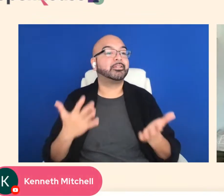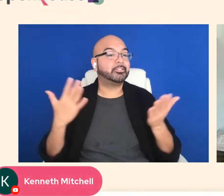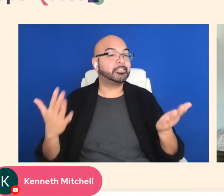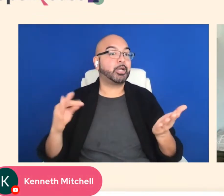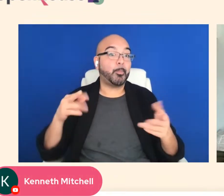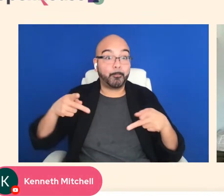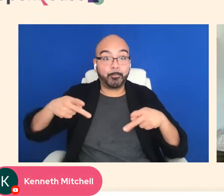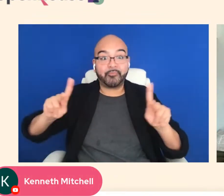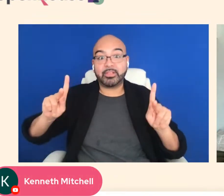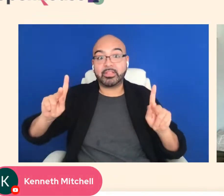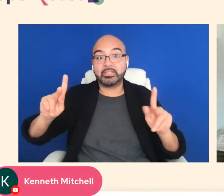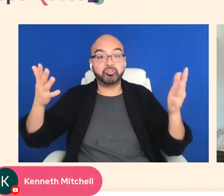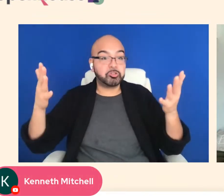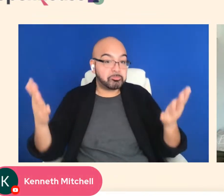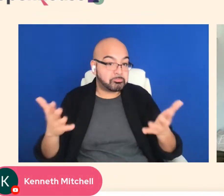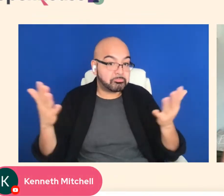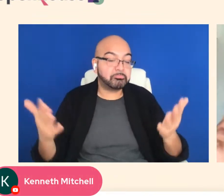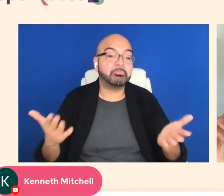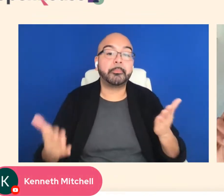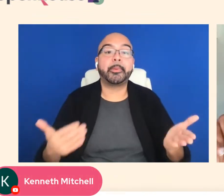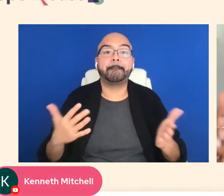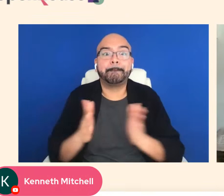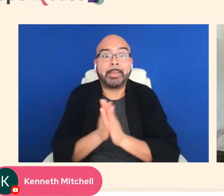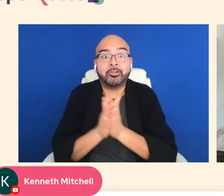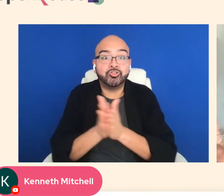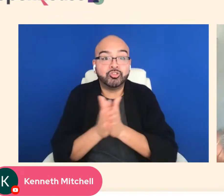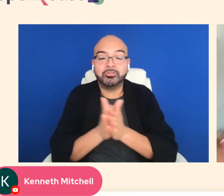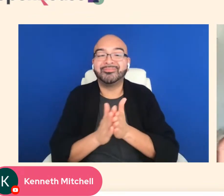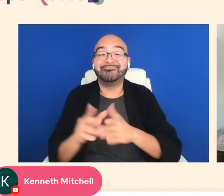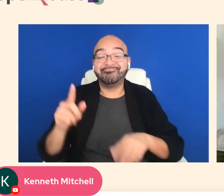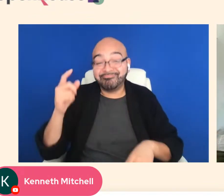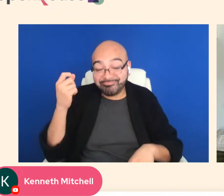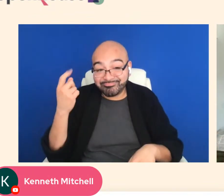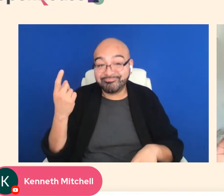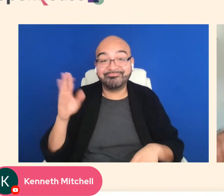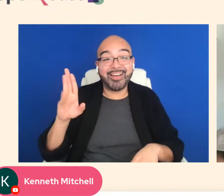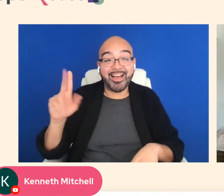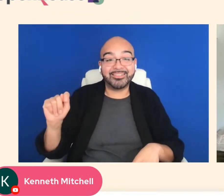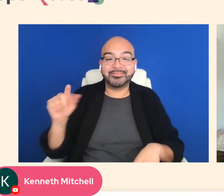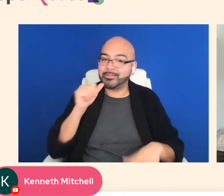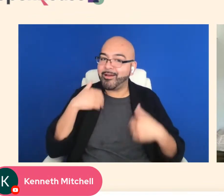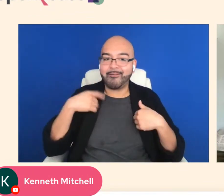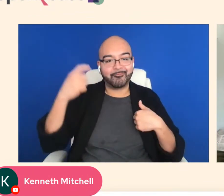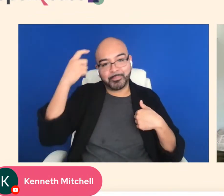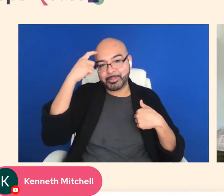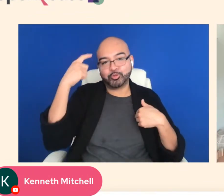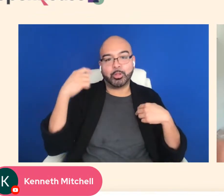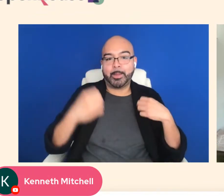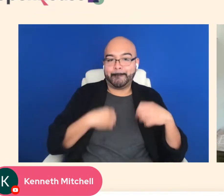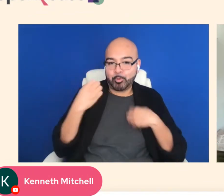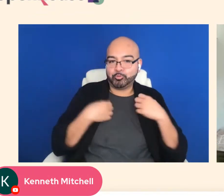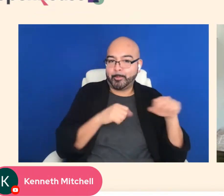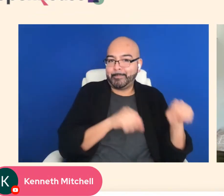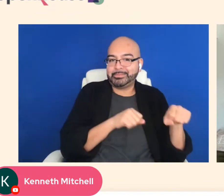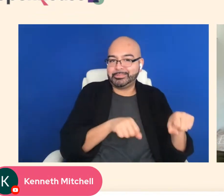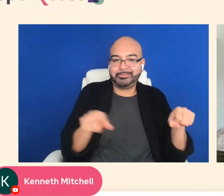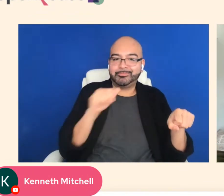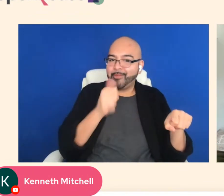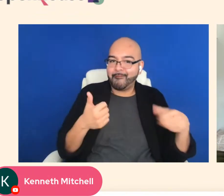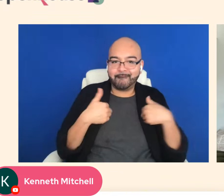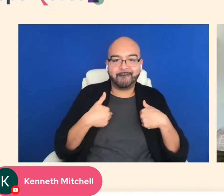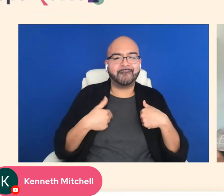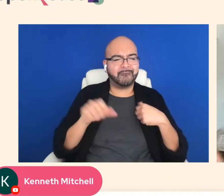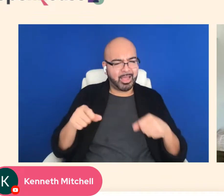privilege, or maybe the passion, but not the mental, emotional capacity. Can you screen for